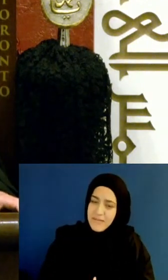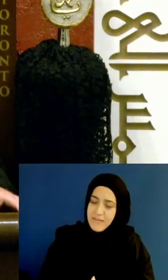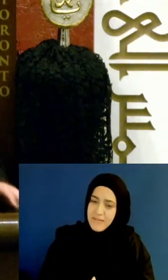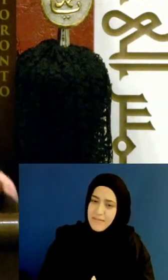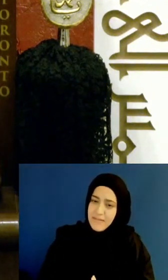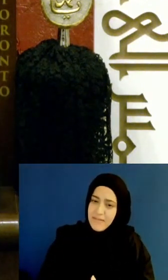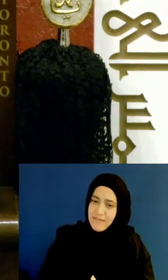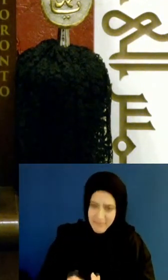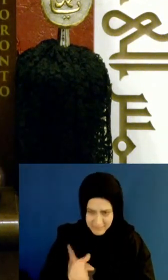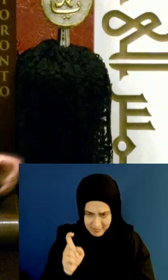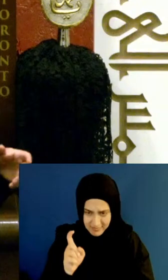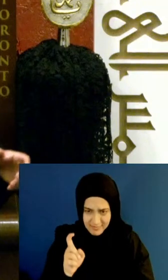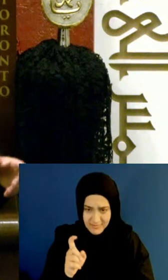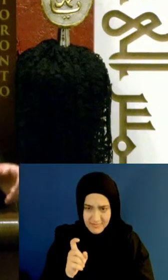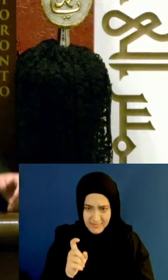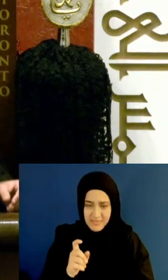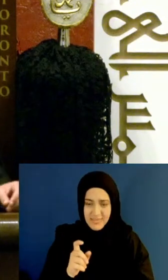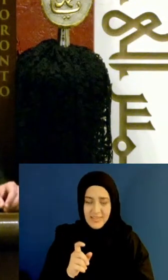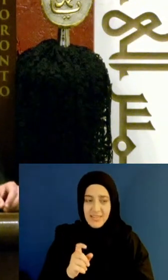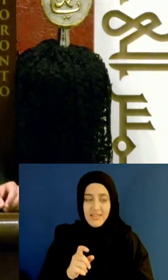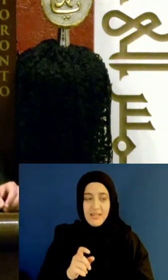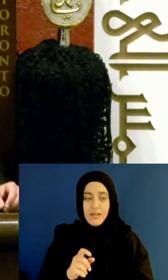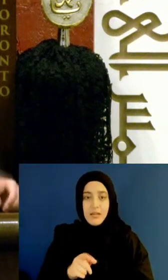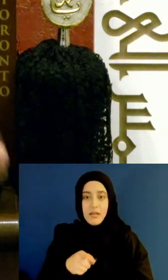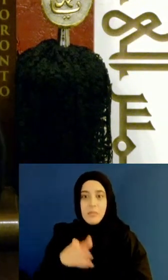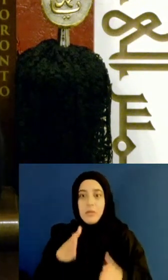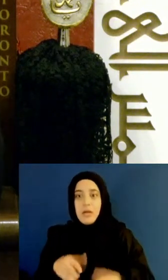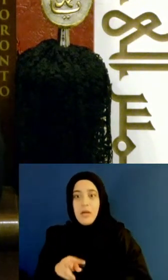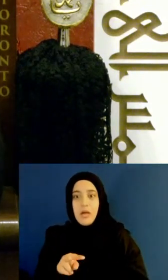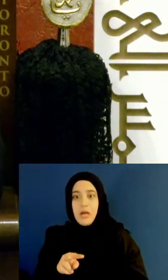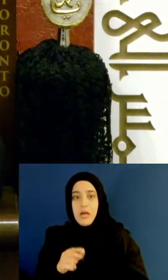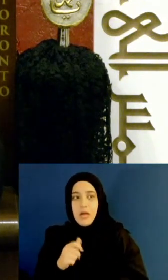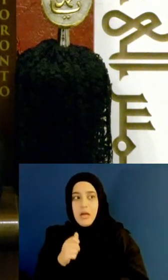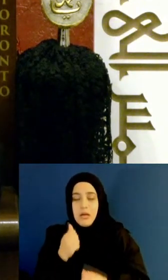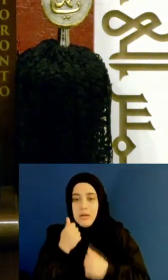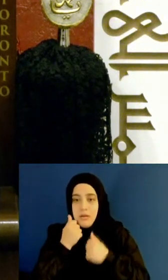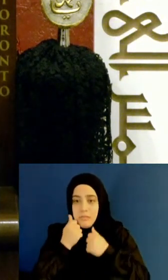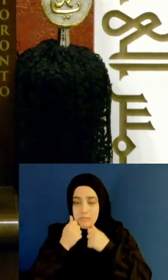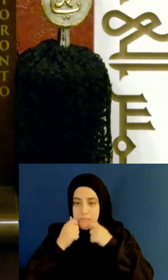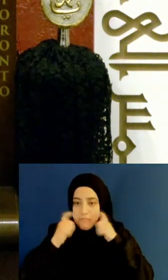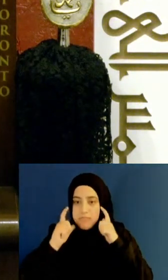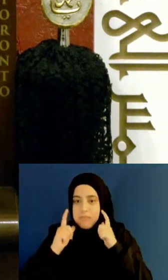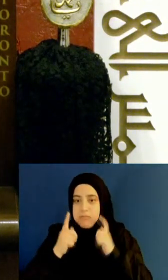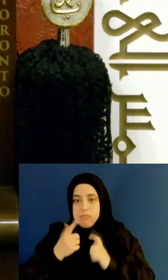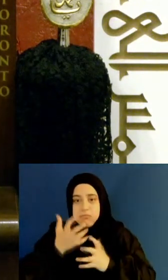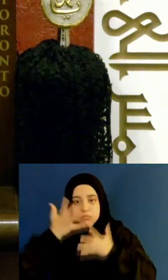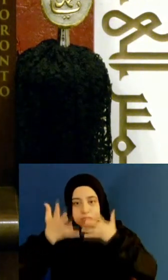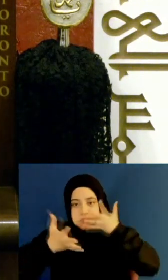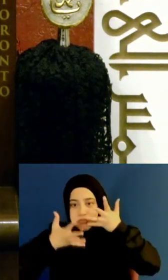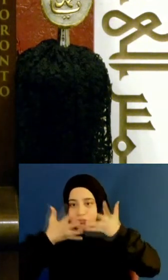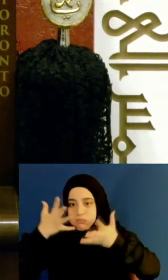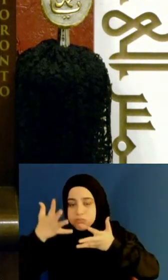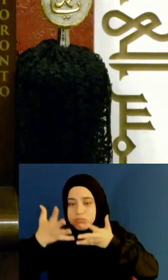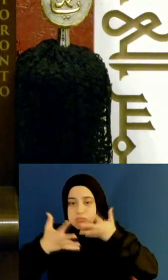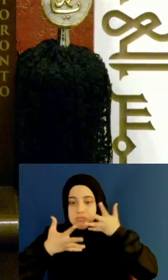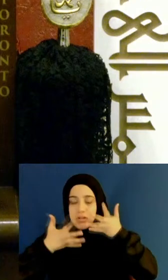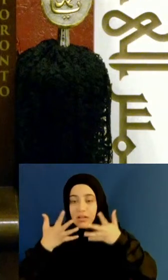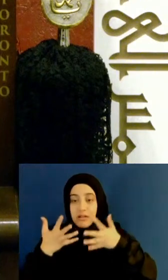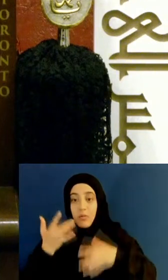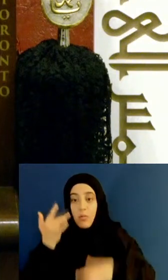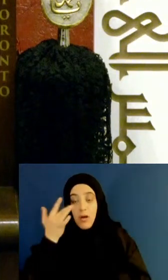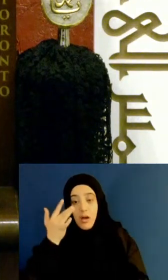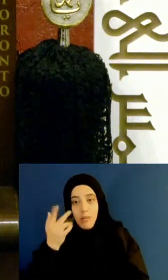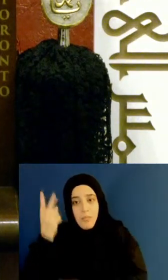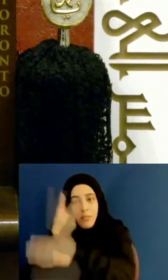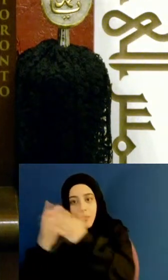This person was absolutely ashamed. Because Rasulullah is rebuking him in public to